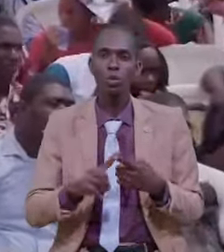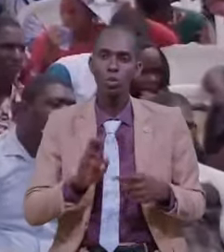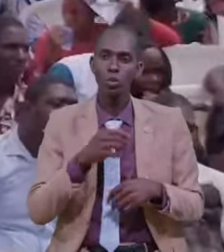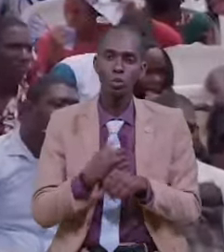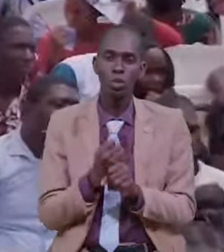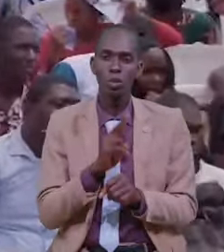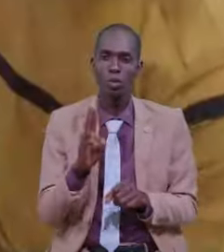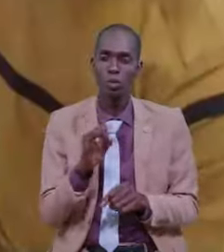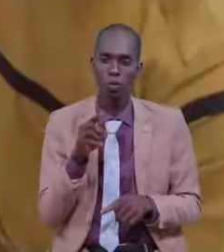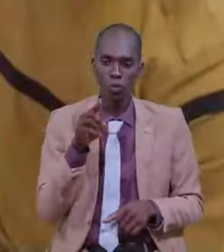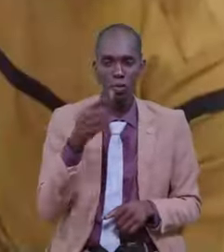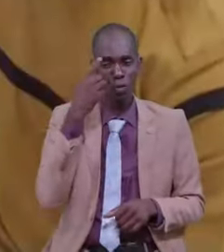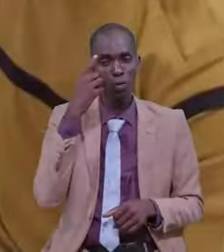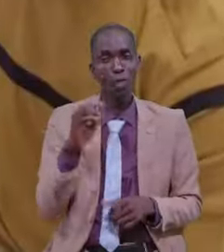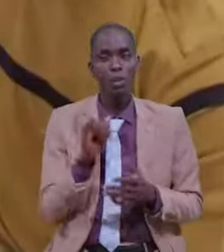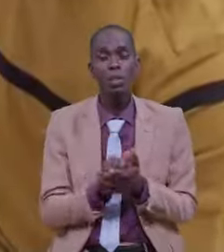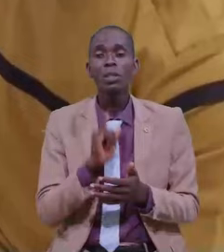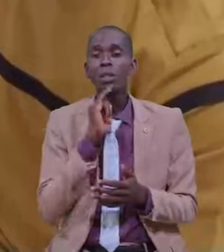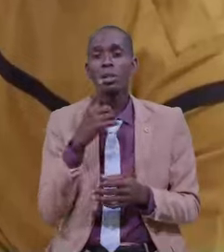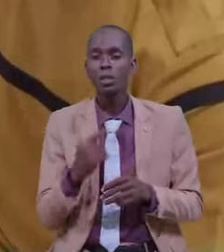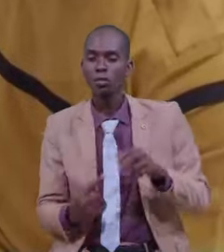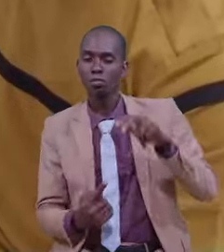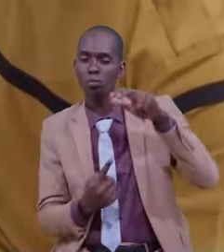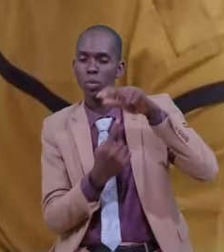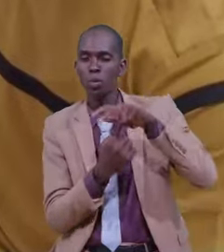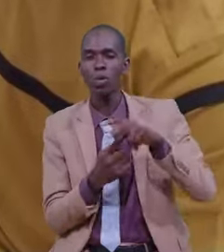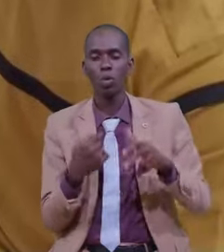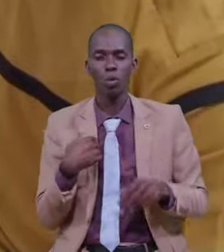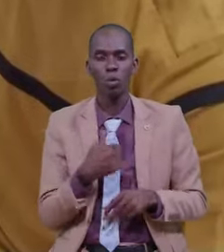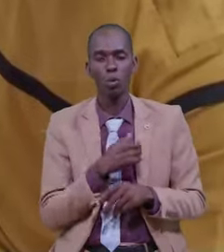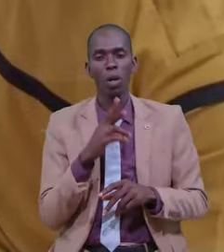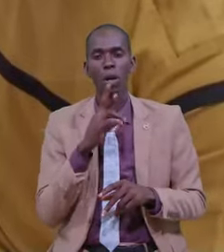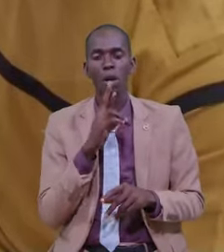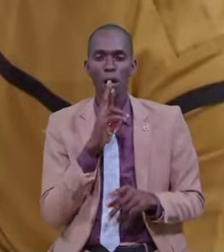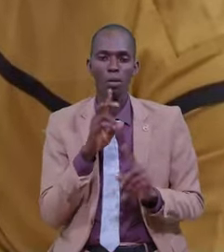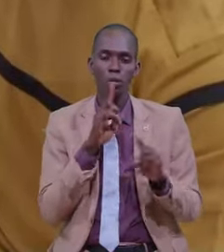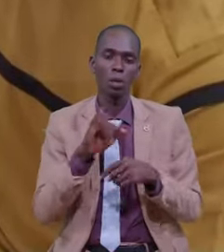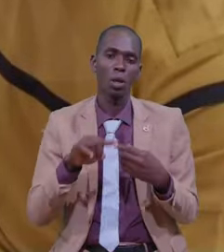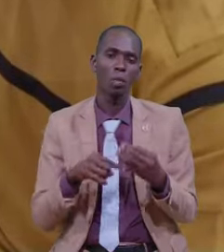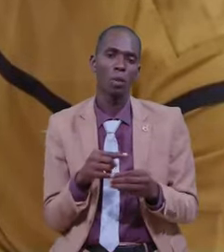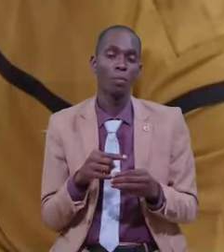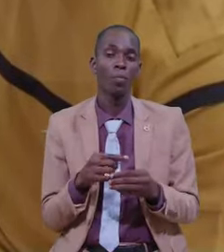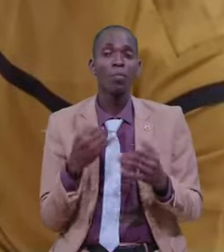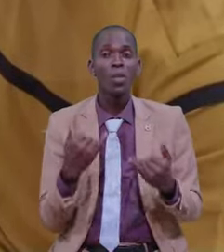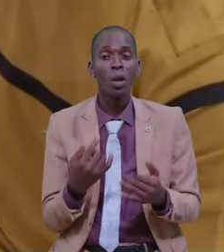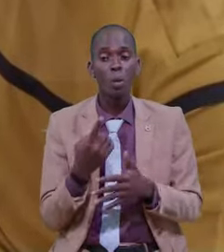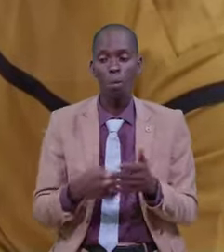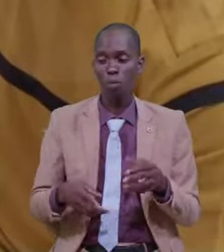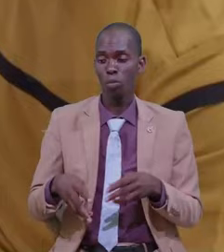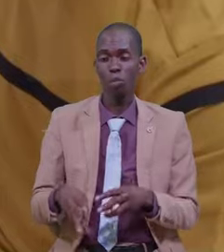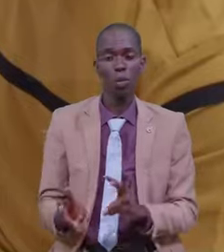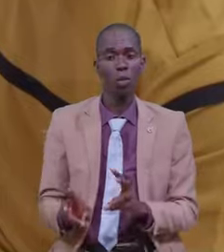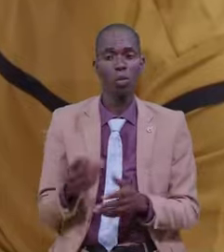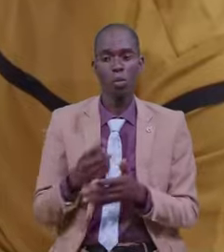we're talking about. Now, what path, what road,